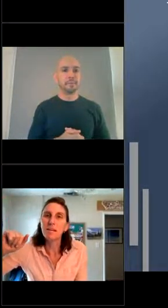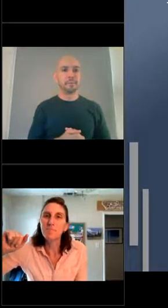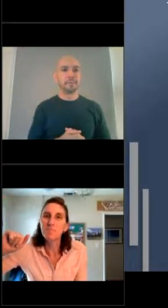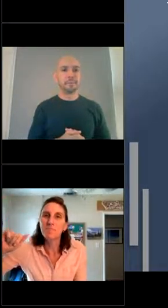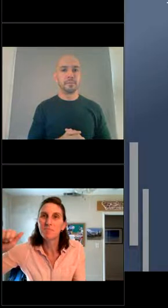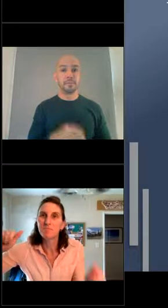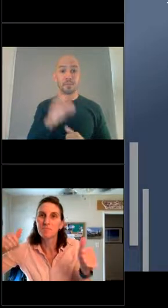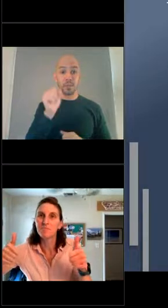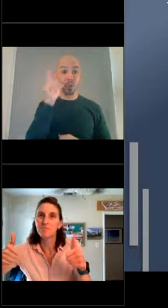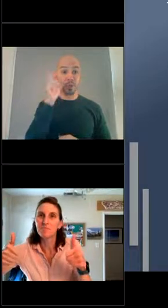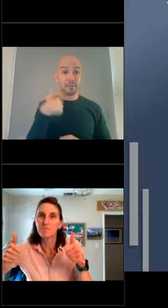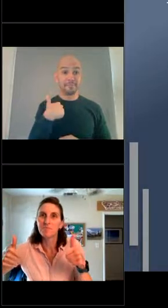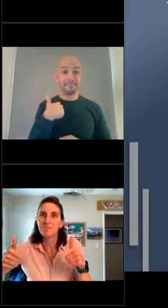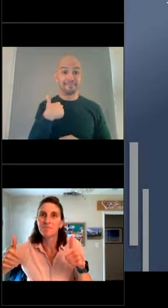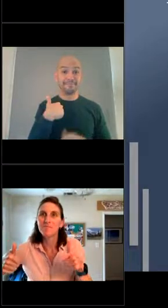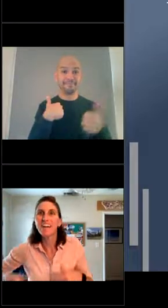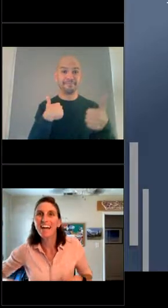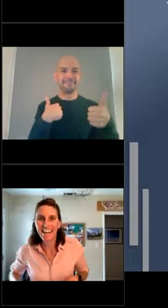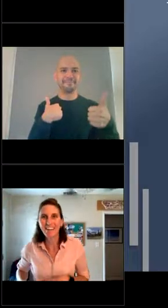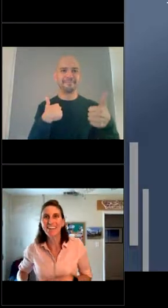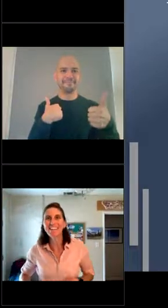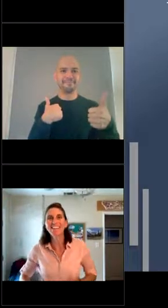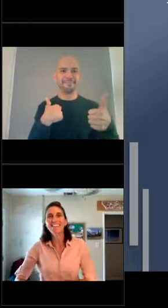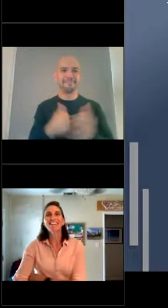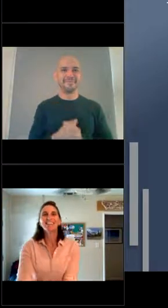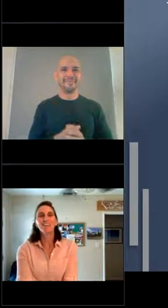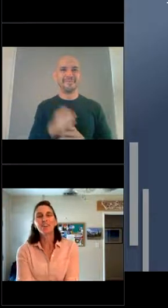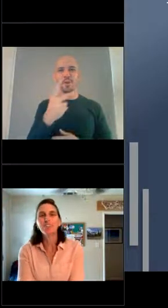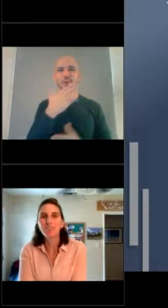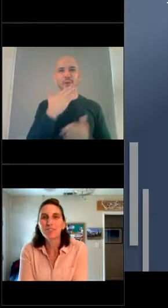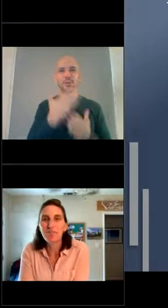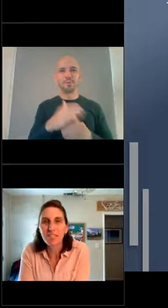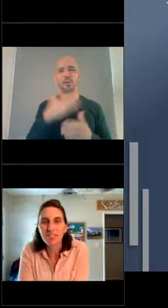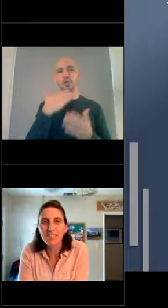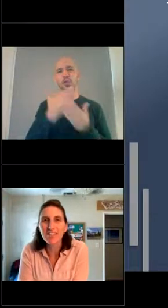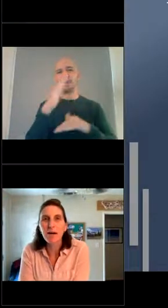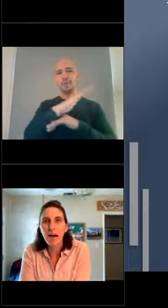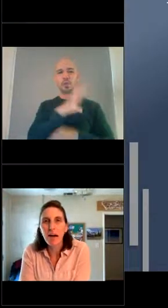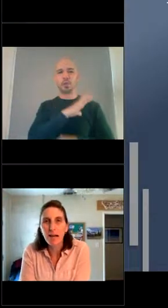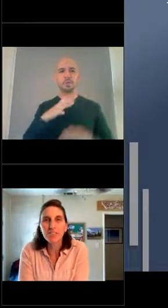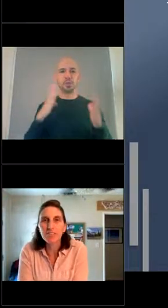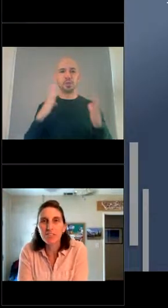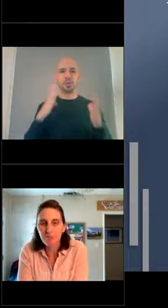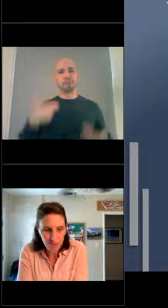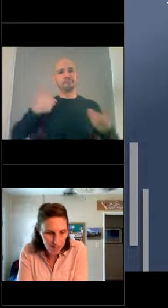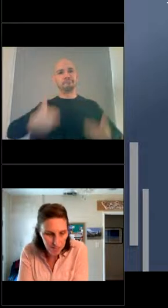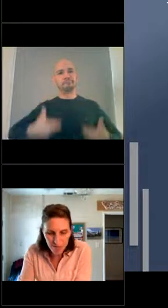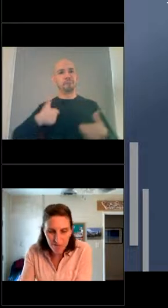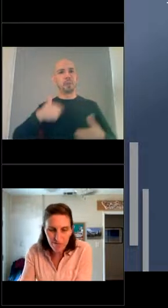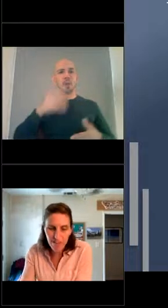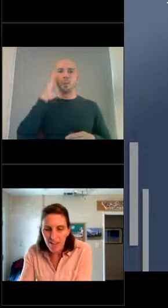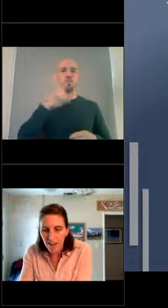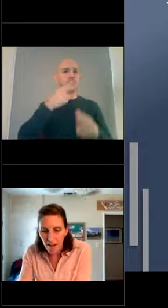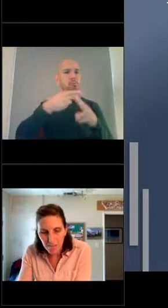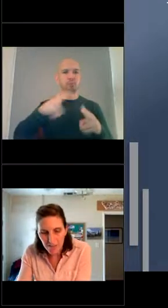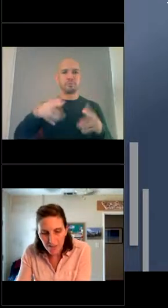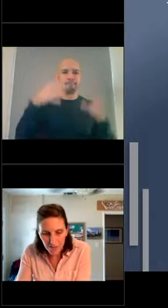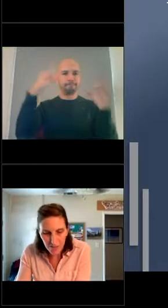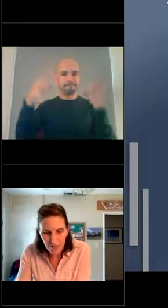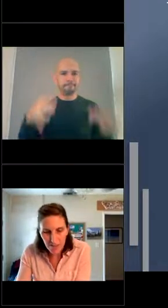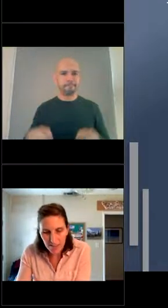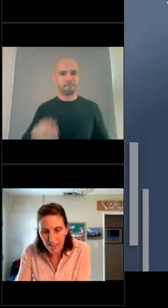can you hear me okay good good afternoon commissioners um i am going to just give a very brief